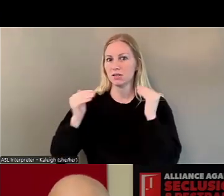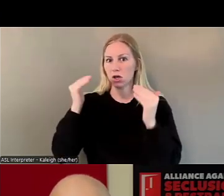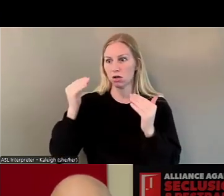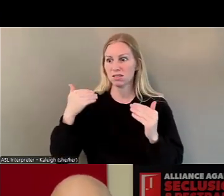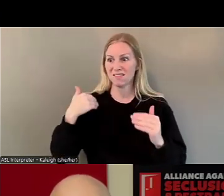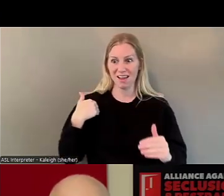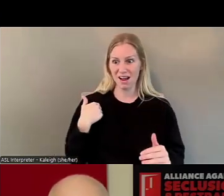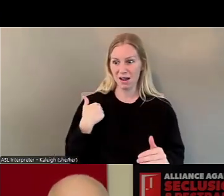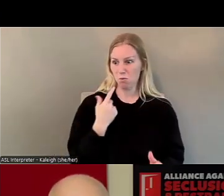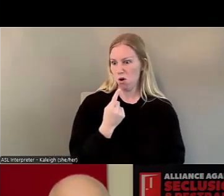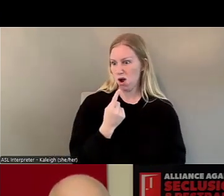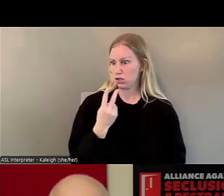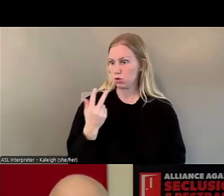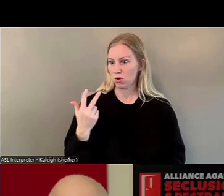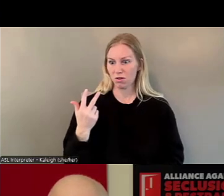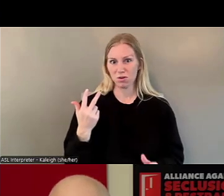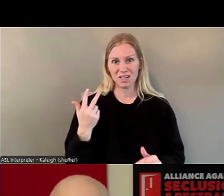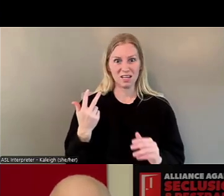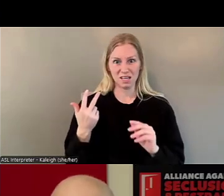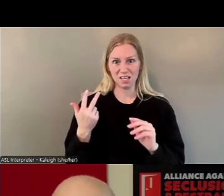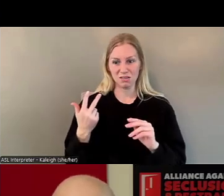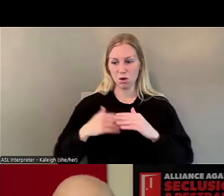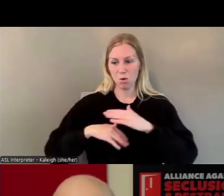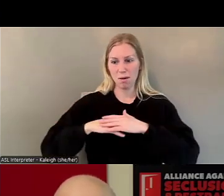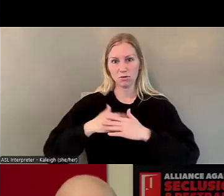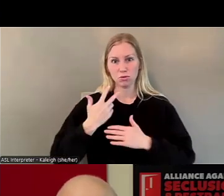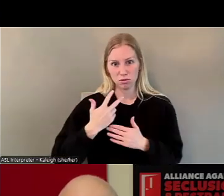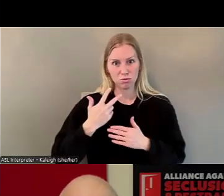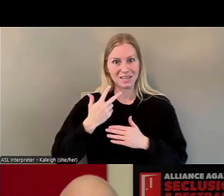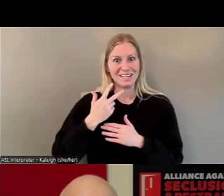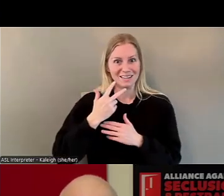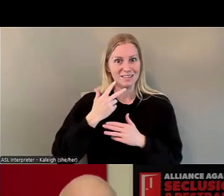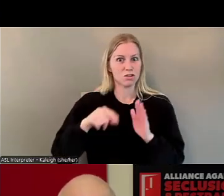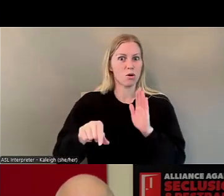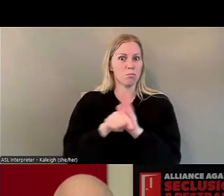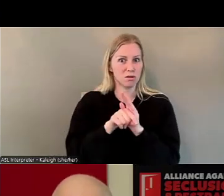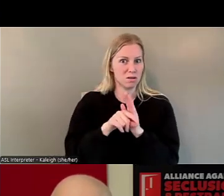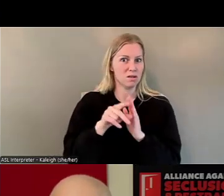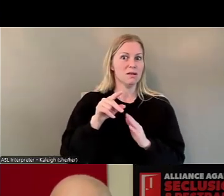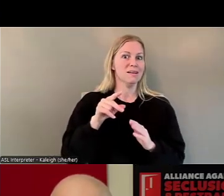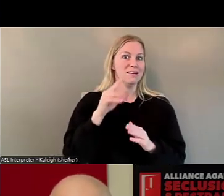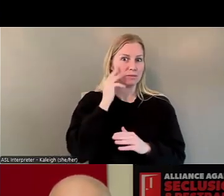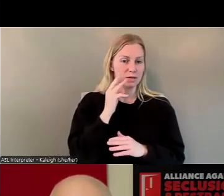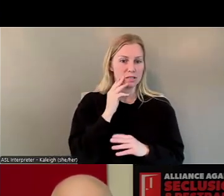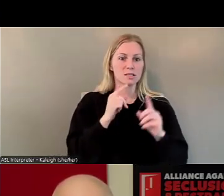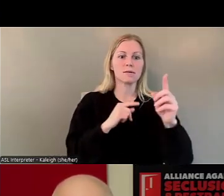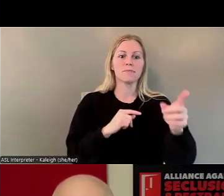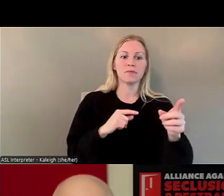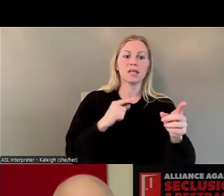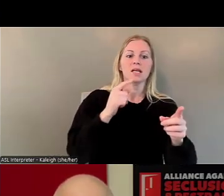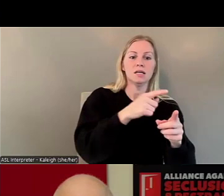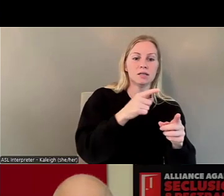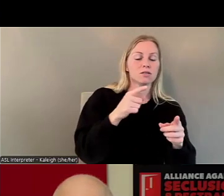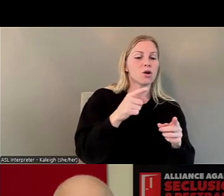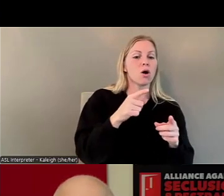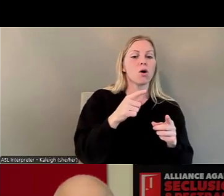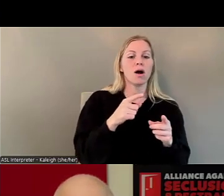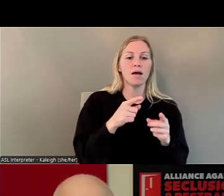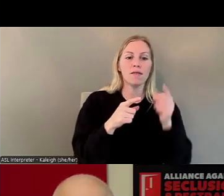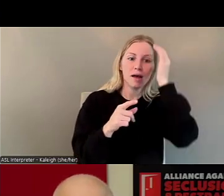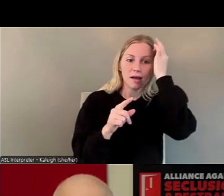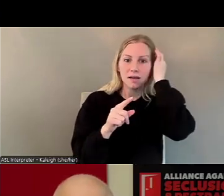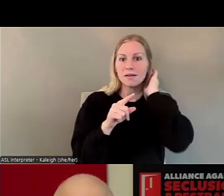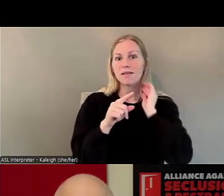3 of these adverse childhood experiences. And then the study found that the increased number of these adverse childhood experiences could